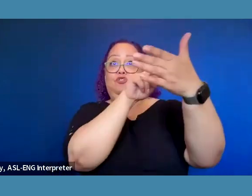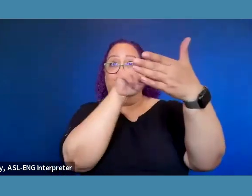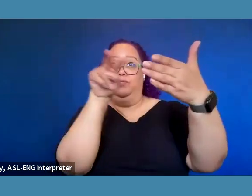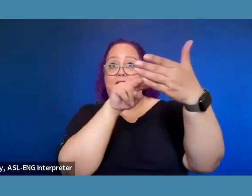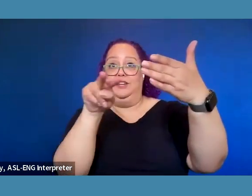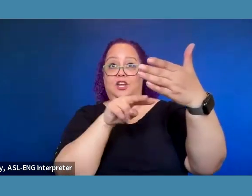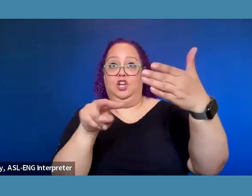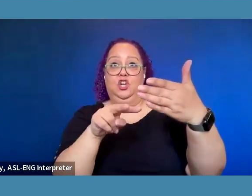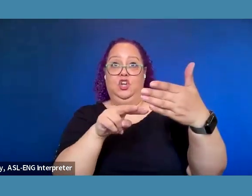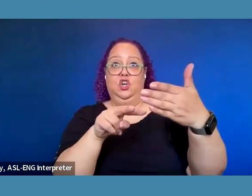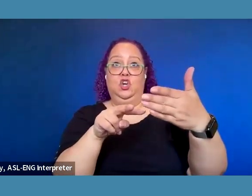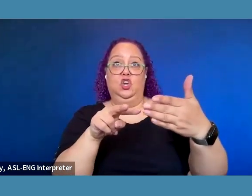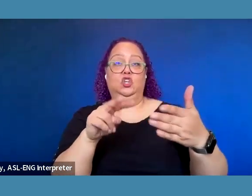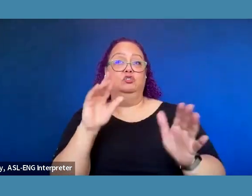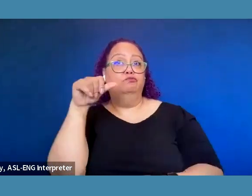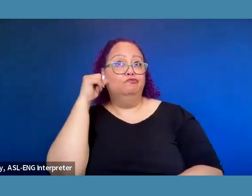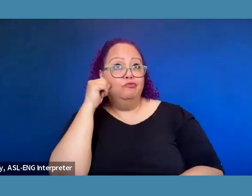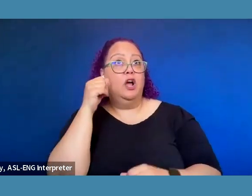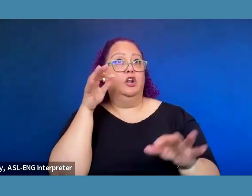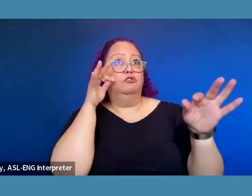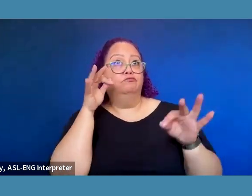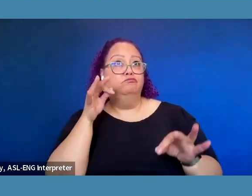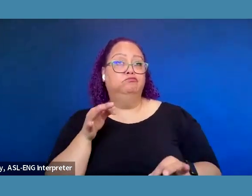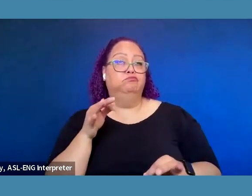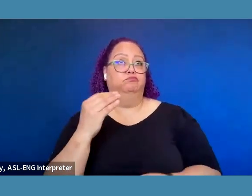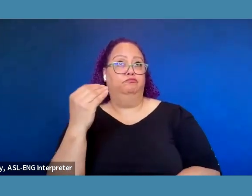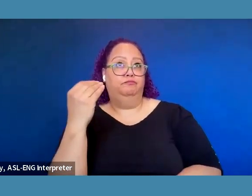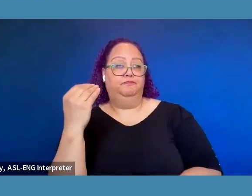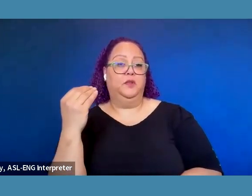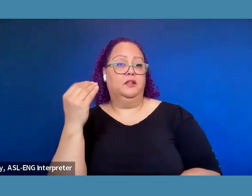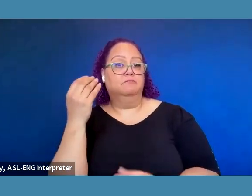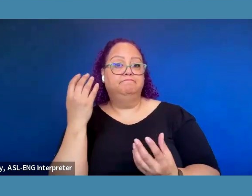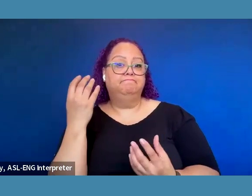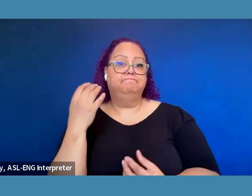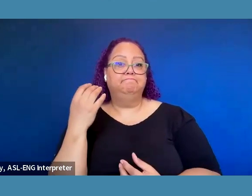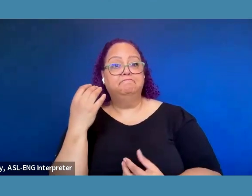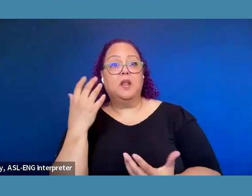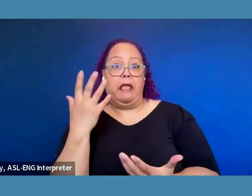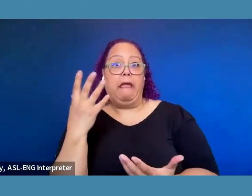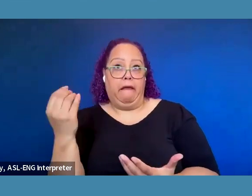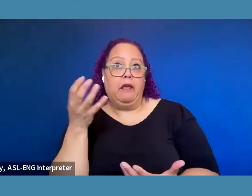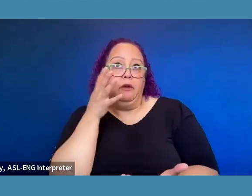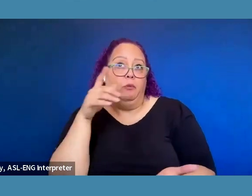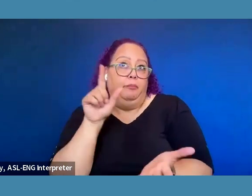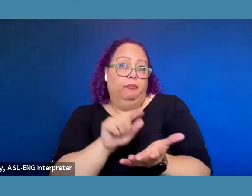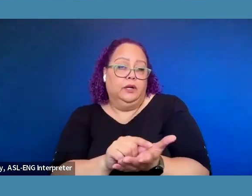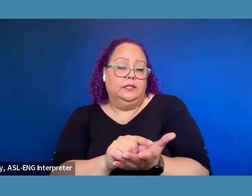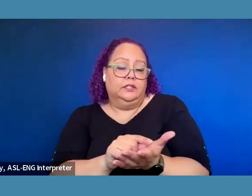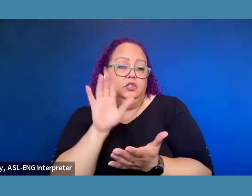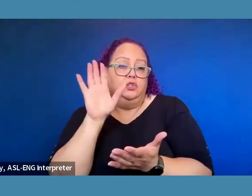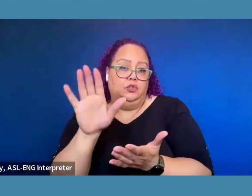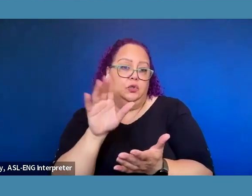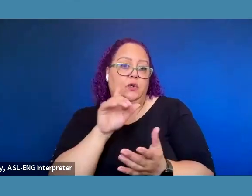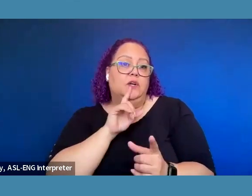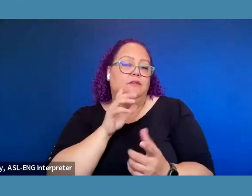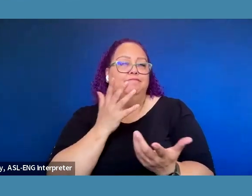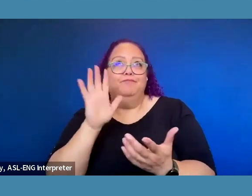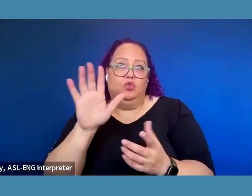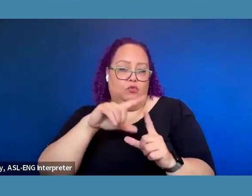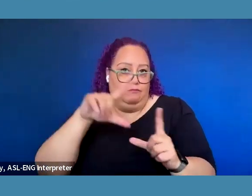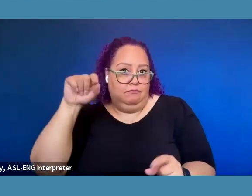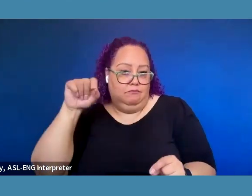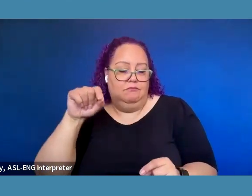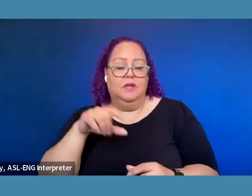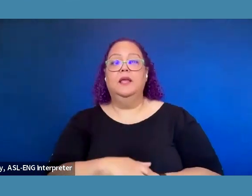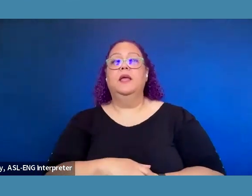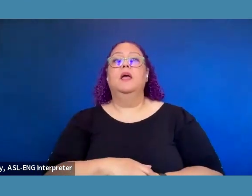of different ways that this can be accommodating, and then it'll print out your answers. It will print out your answers. It'll also